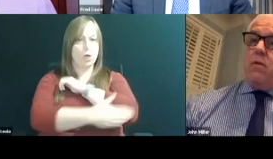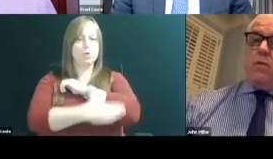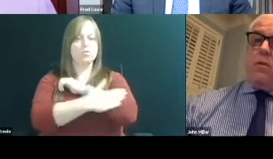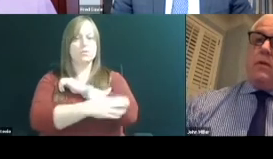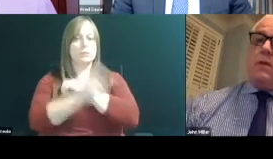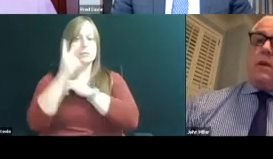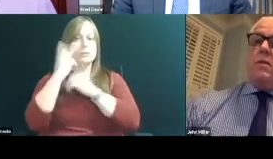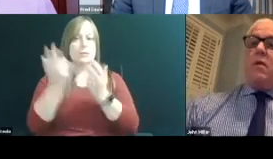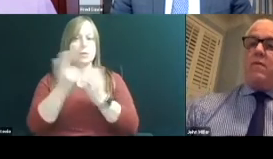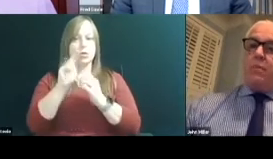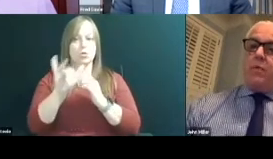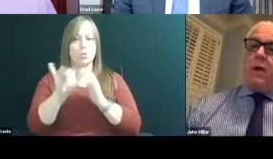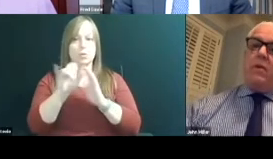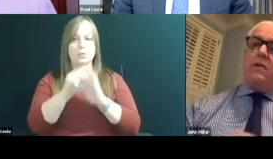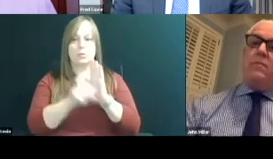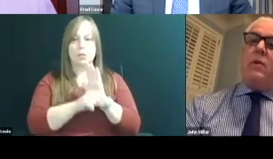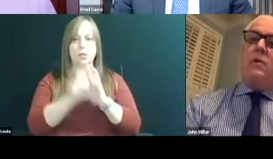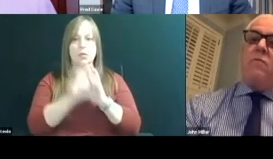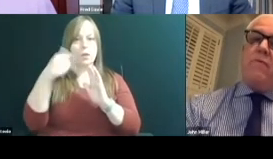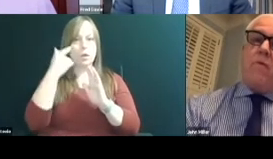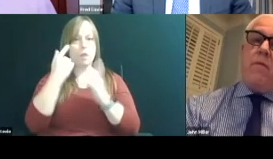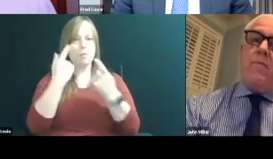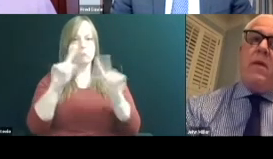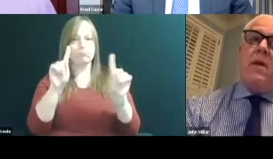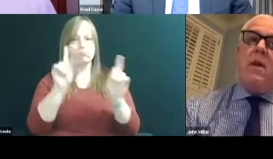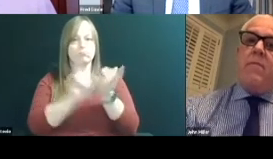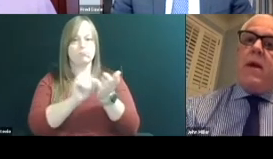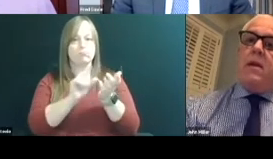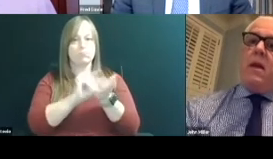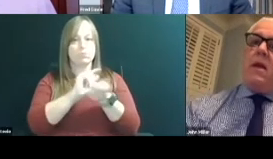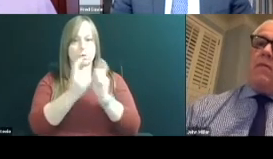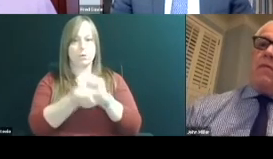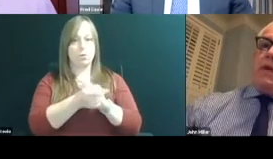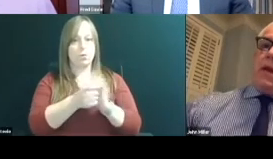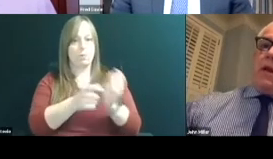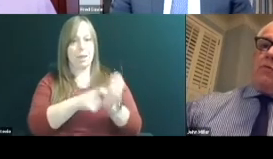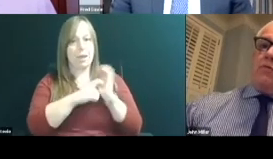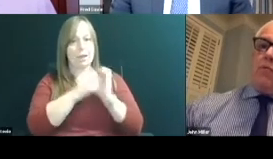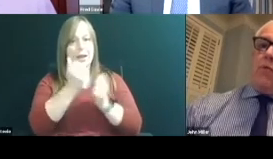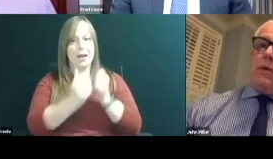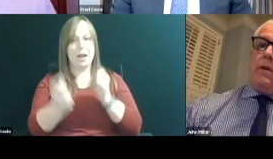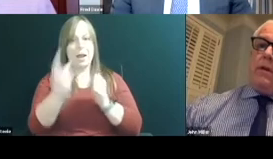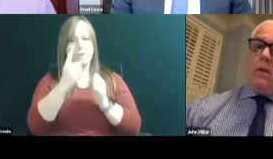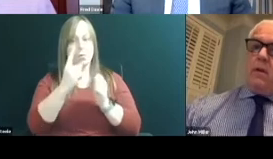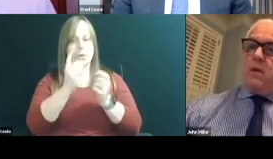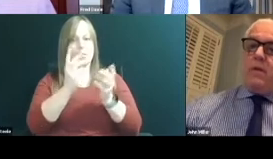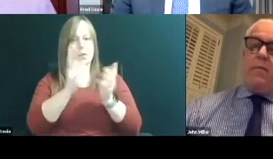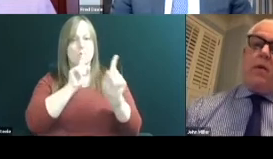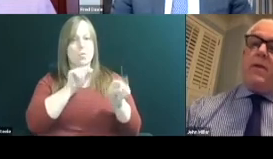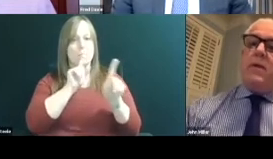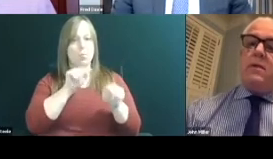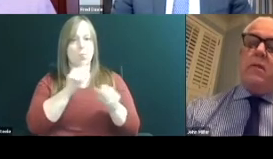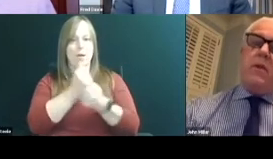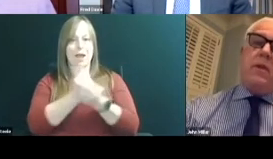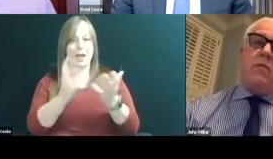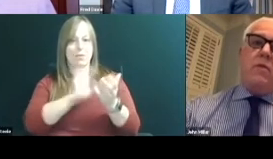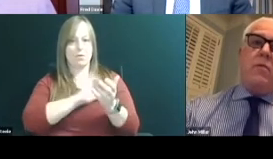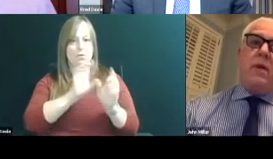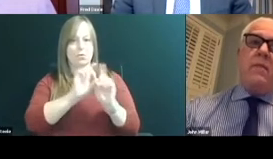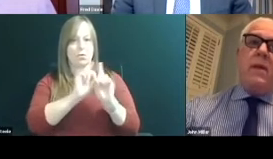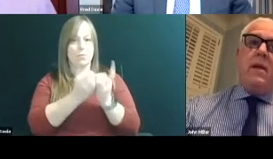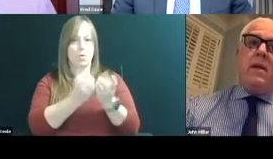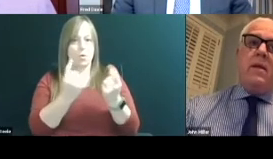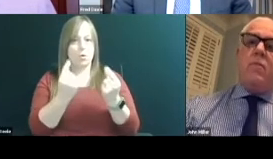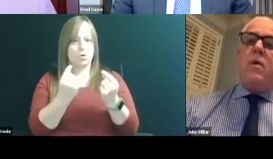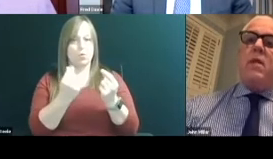seen here in New York State, the governor put out his police reform mandate. Everybody had to report, every department in the state, what they were